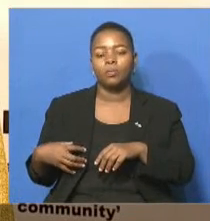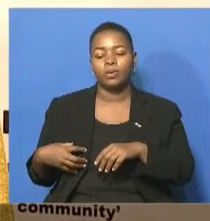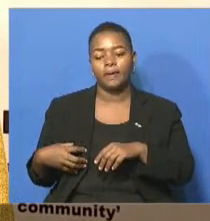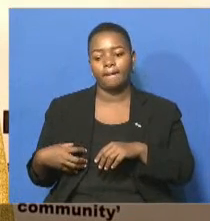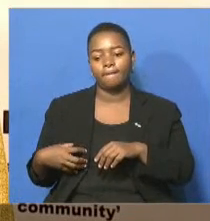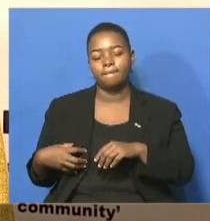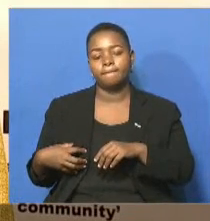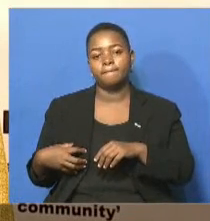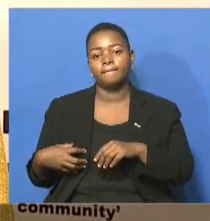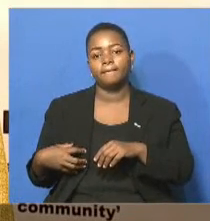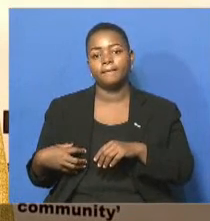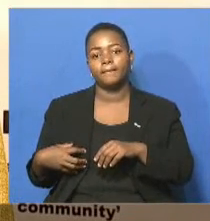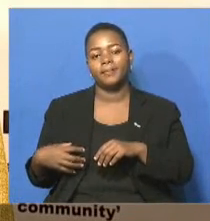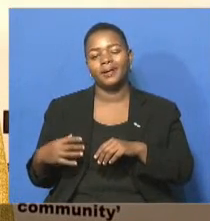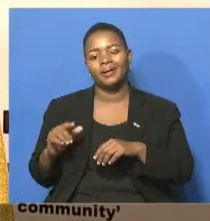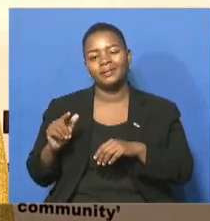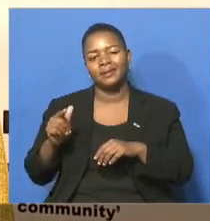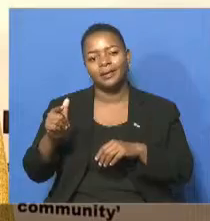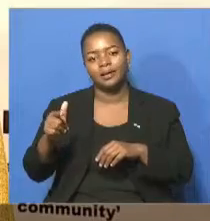they fall for people by